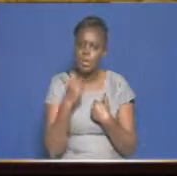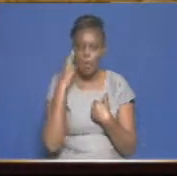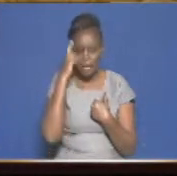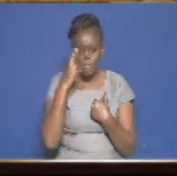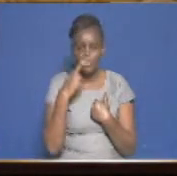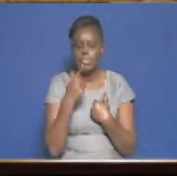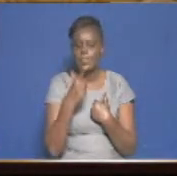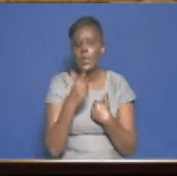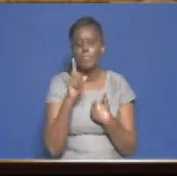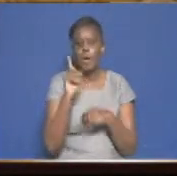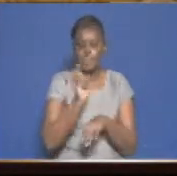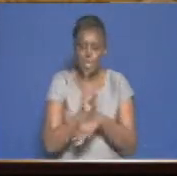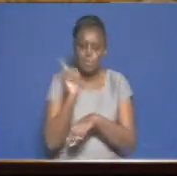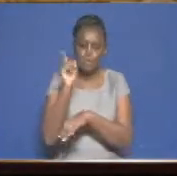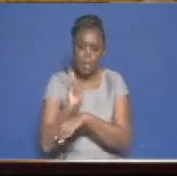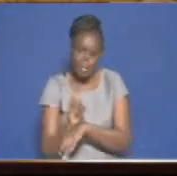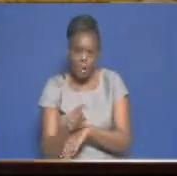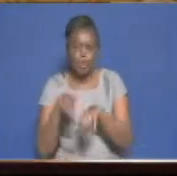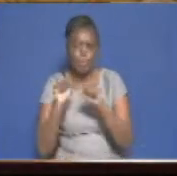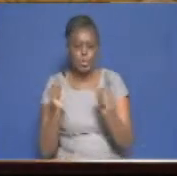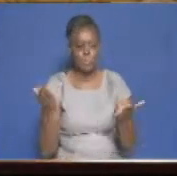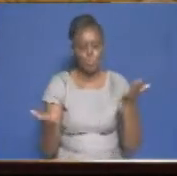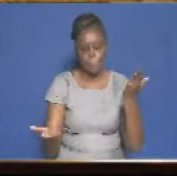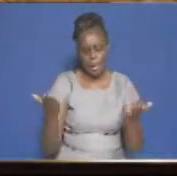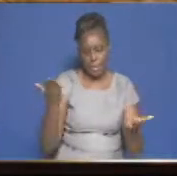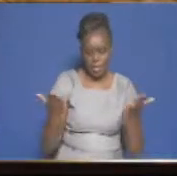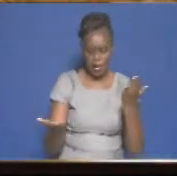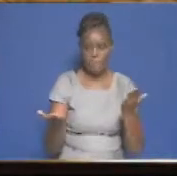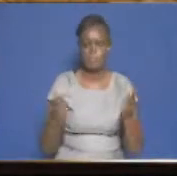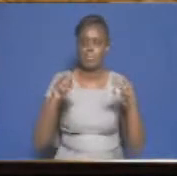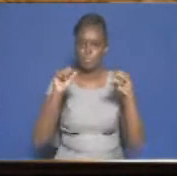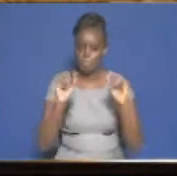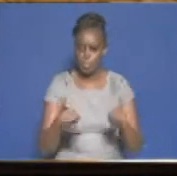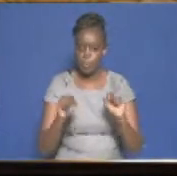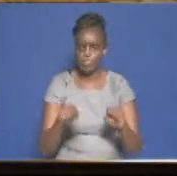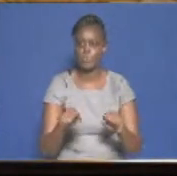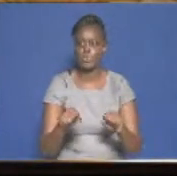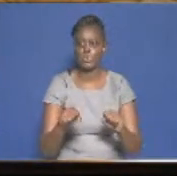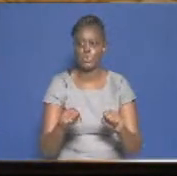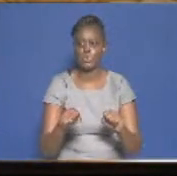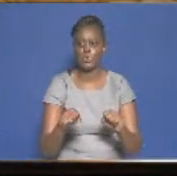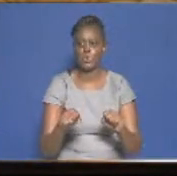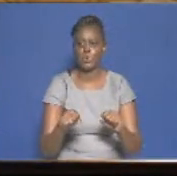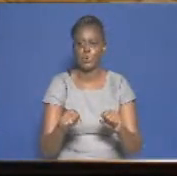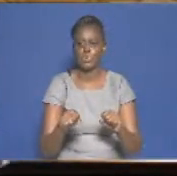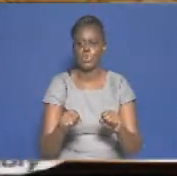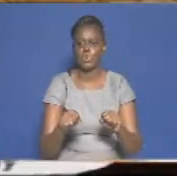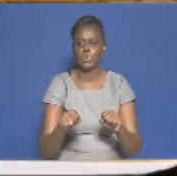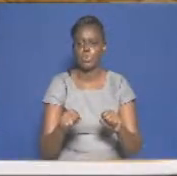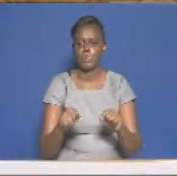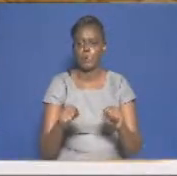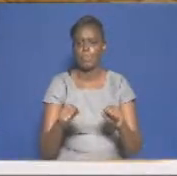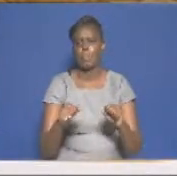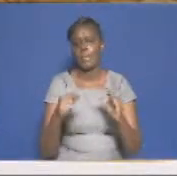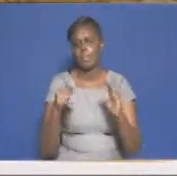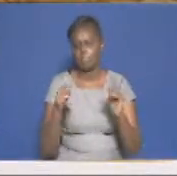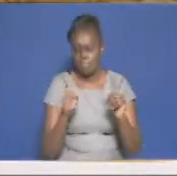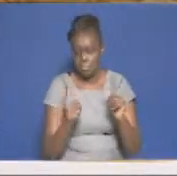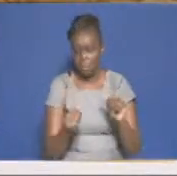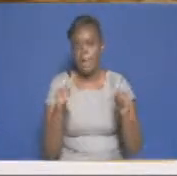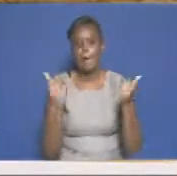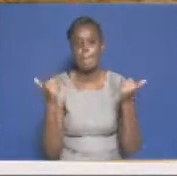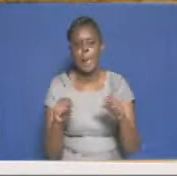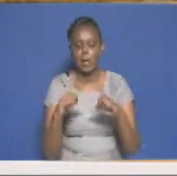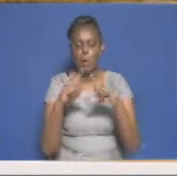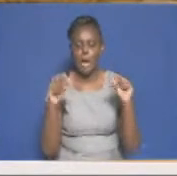said 1 minute is so as to balance. And since you are not placed your interventions at that time,